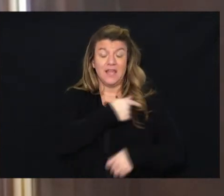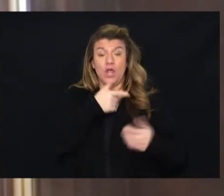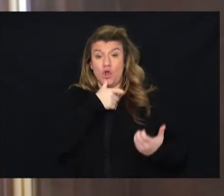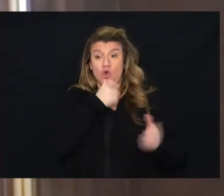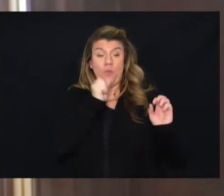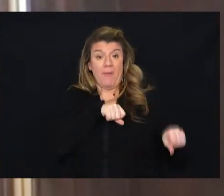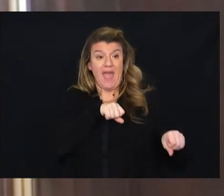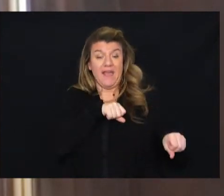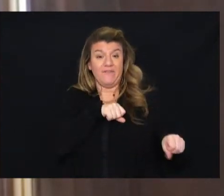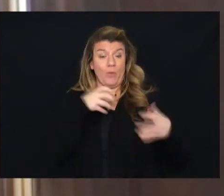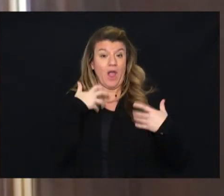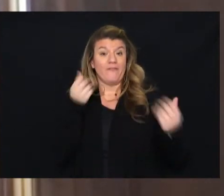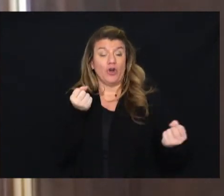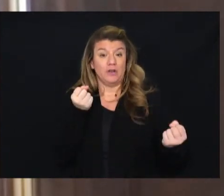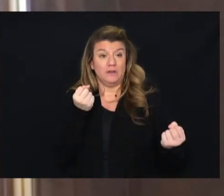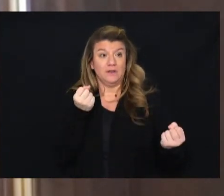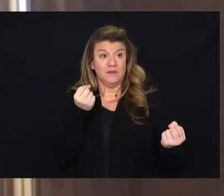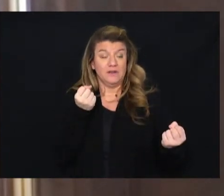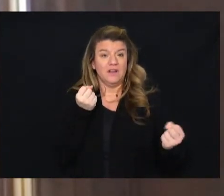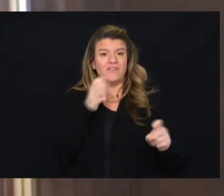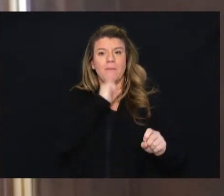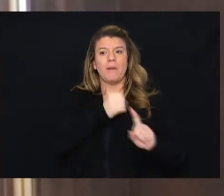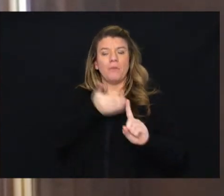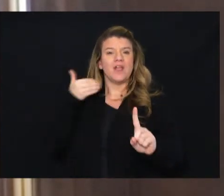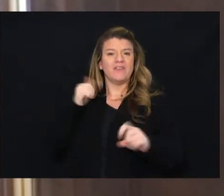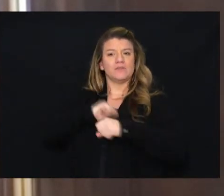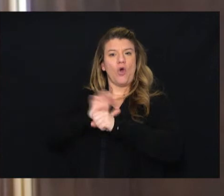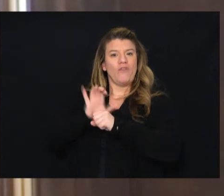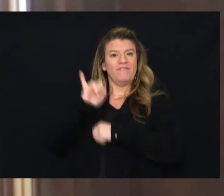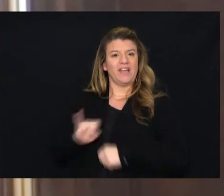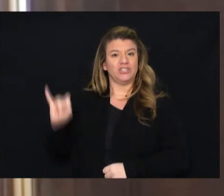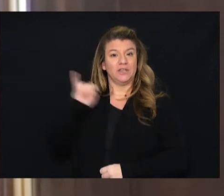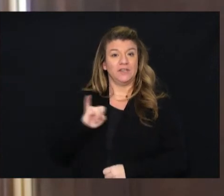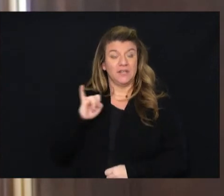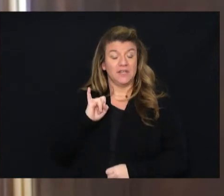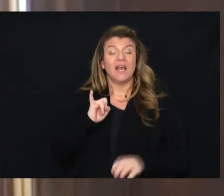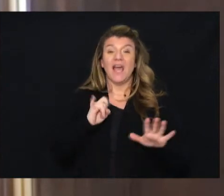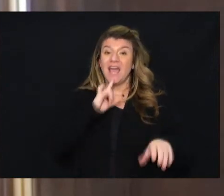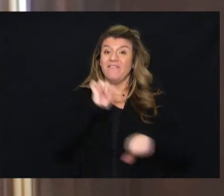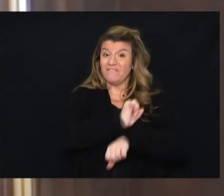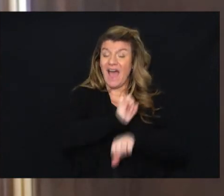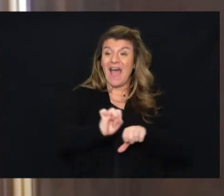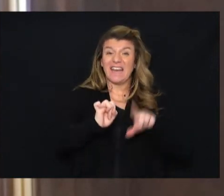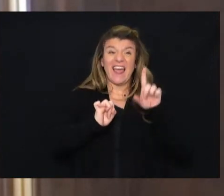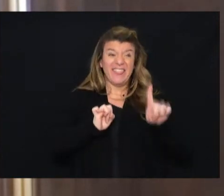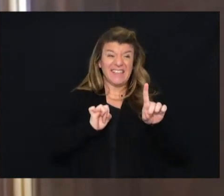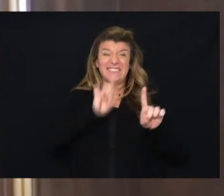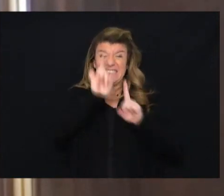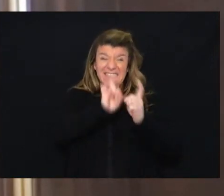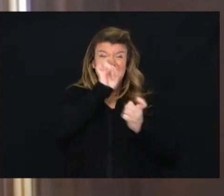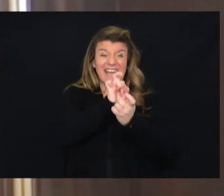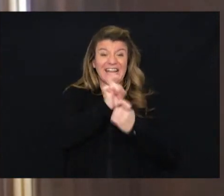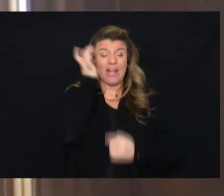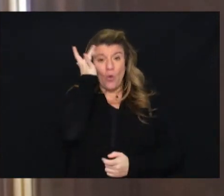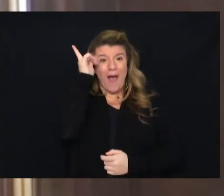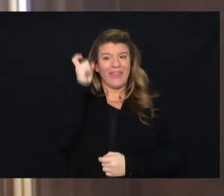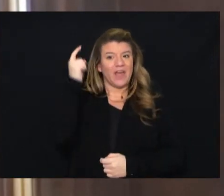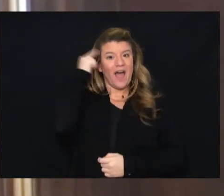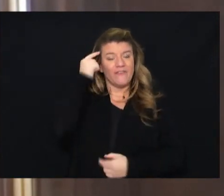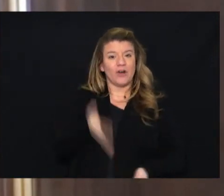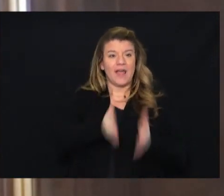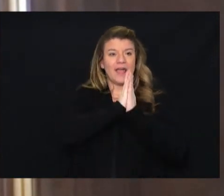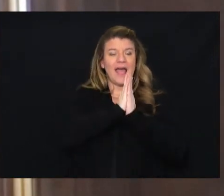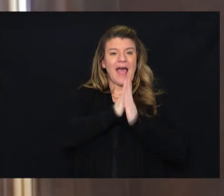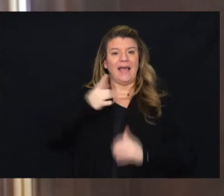have recovered from a previous COVID infection. In fact, Paul, this is exactly the reason why the governor tasked